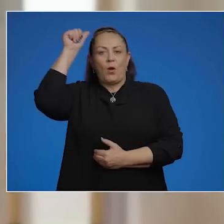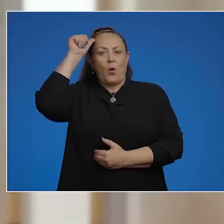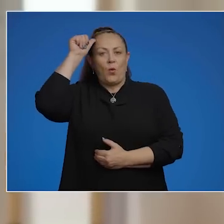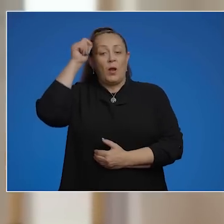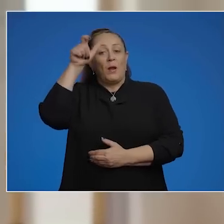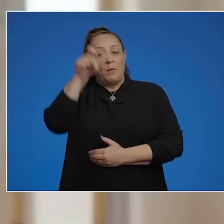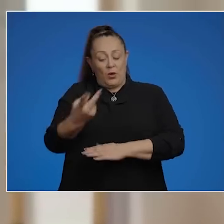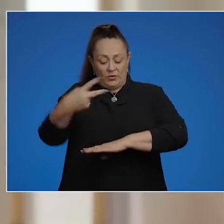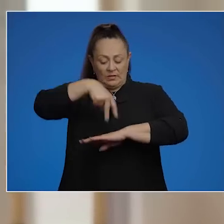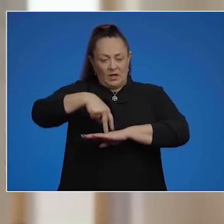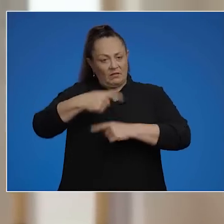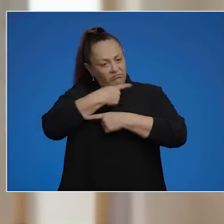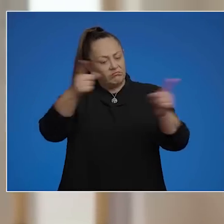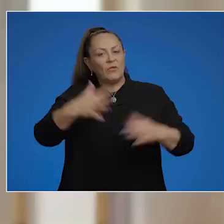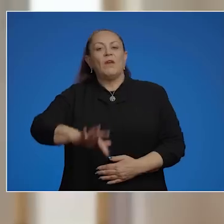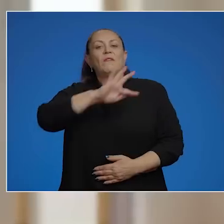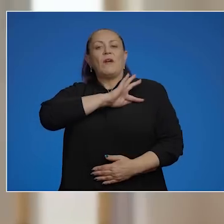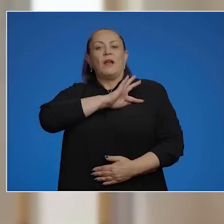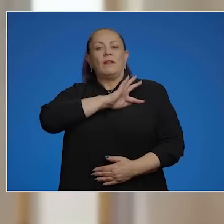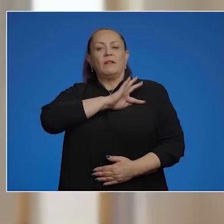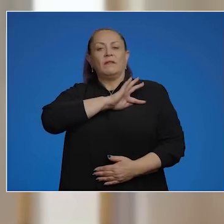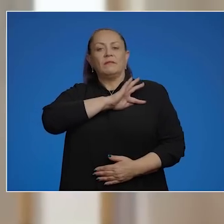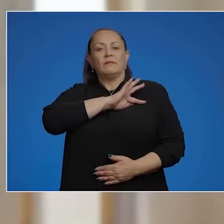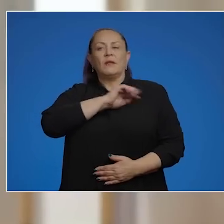upright man will live by his faithfulness.